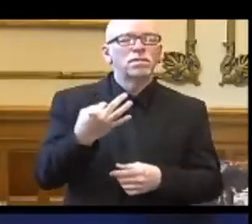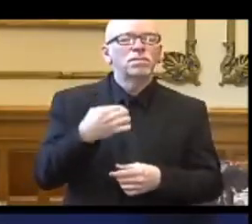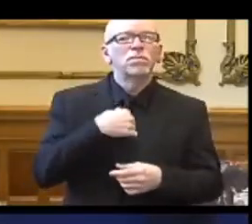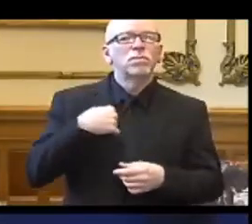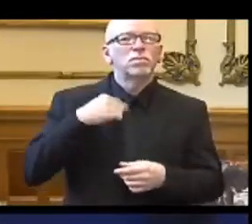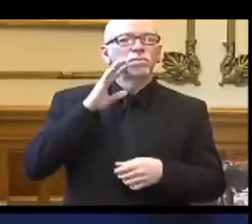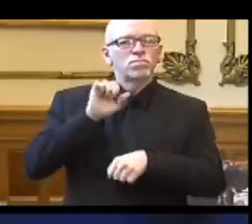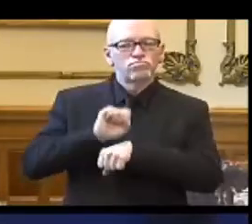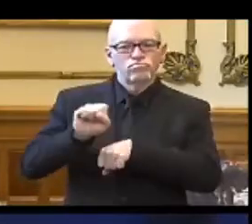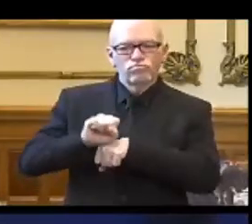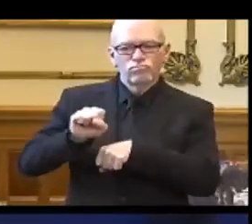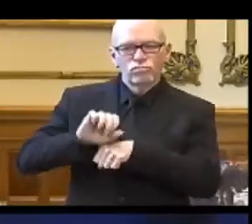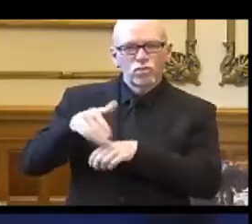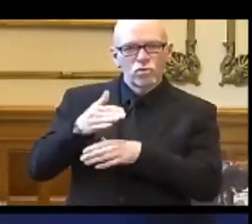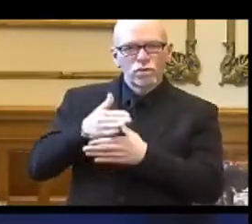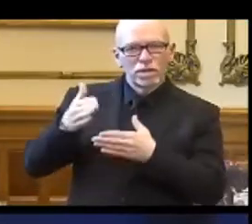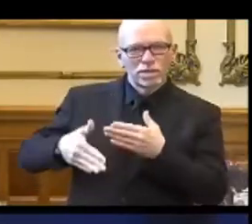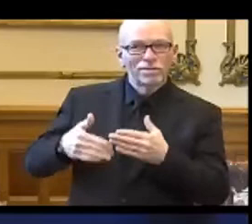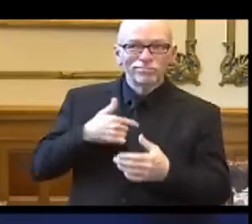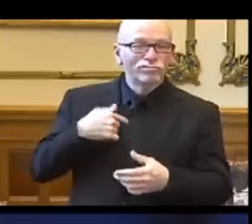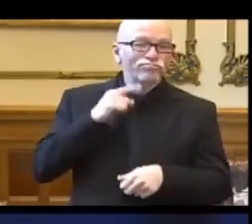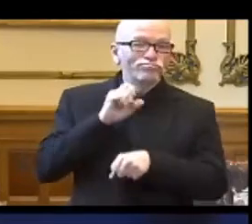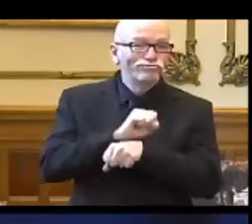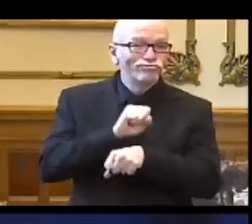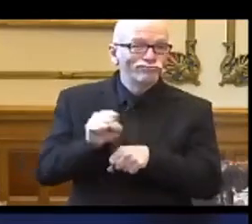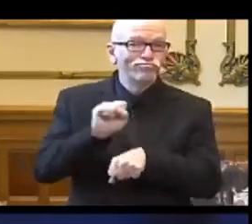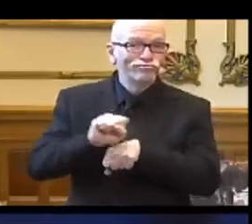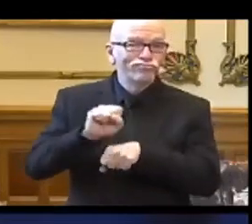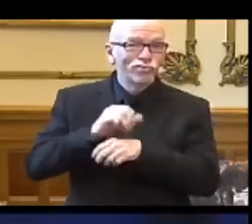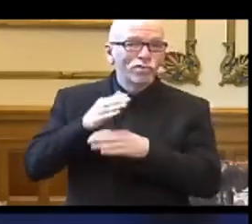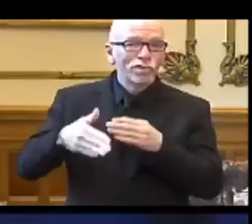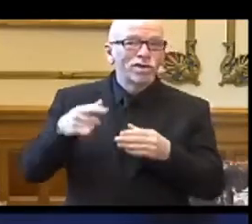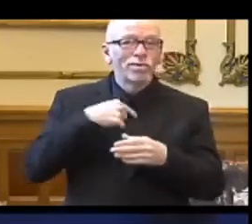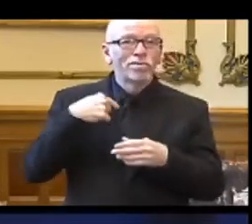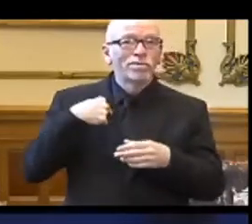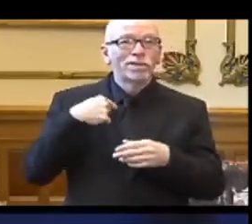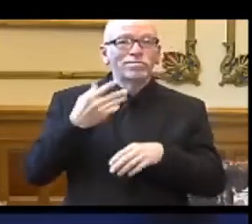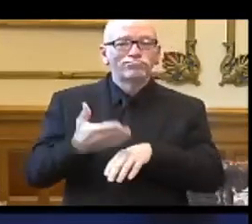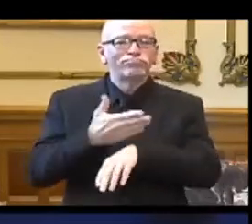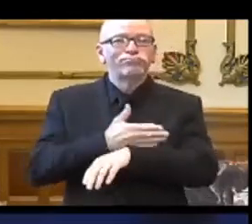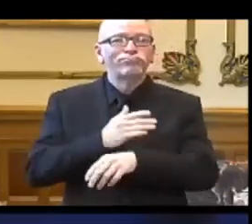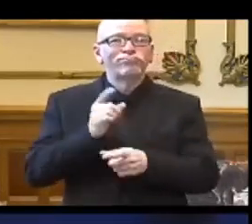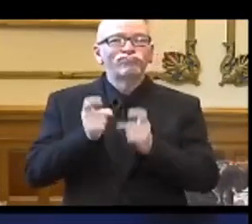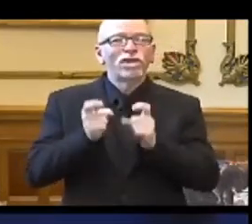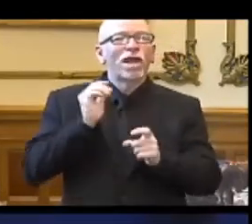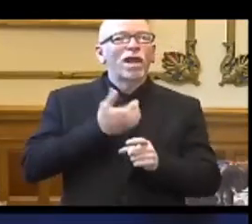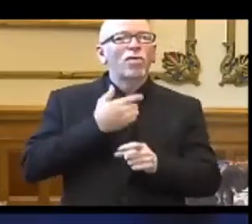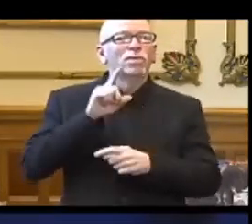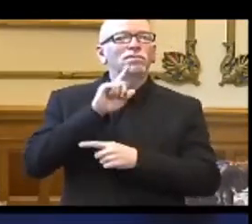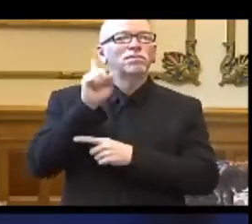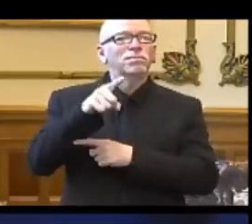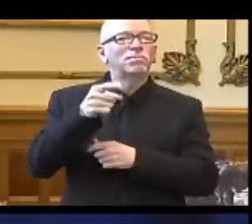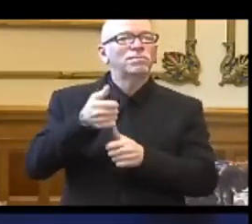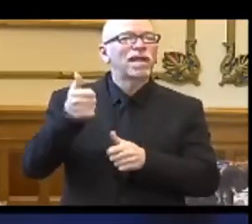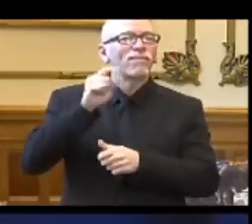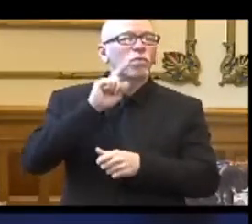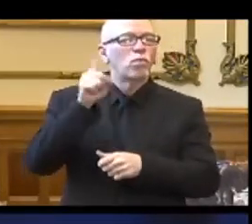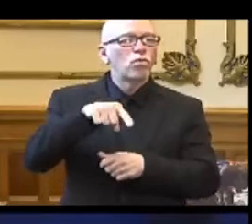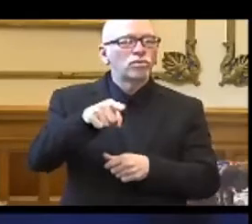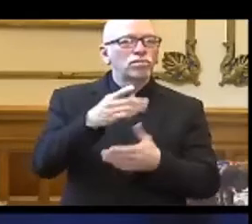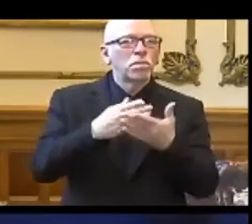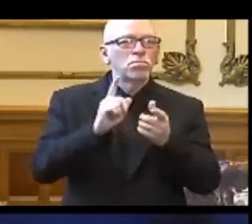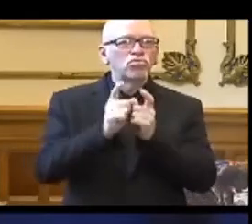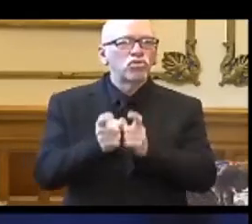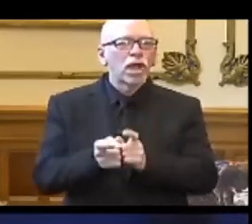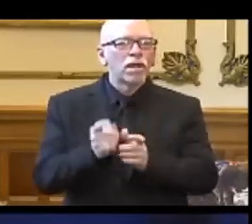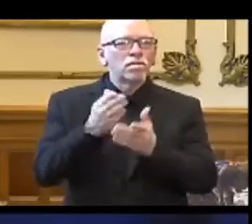work over the weekend, is exactly what we did, to update our Hunker Down Hoosiers executive order to reflect some changes